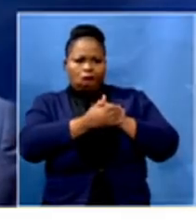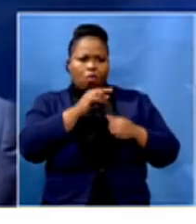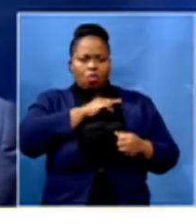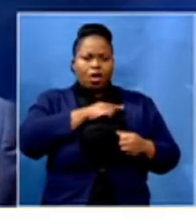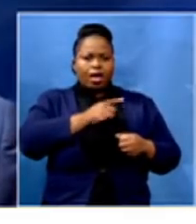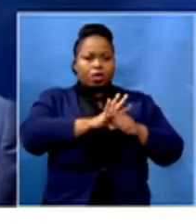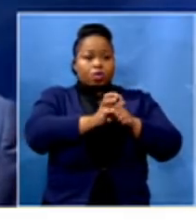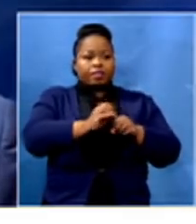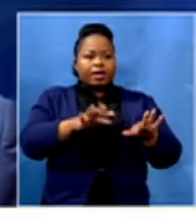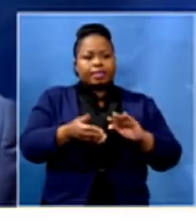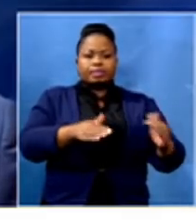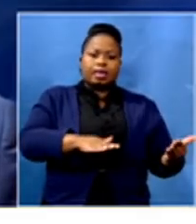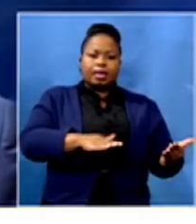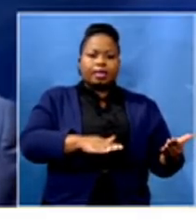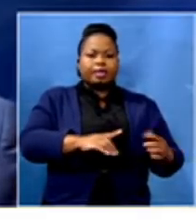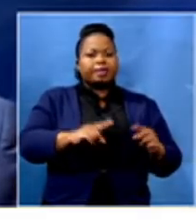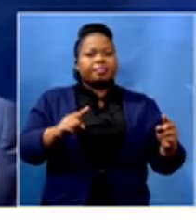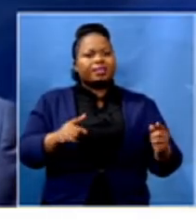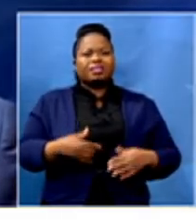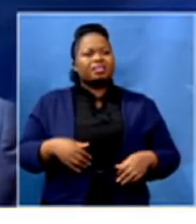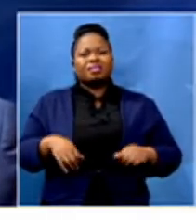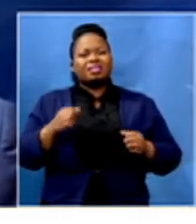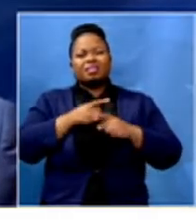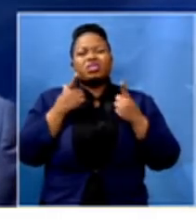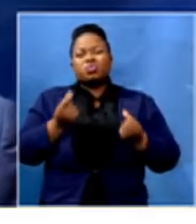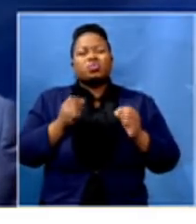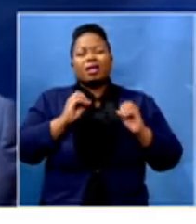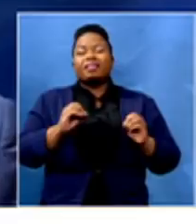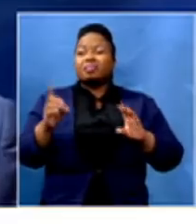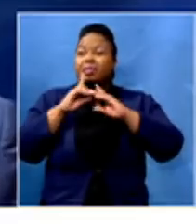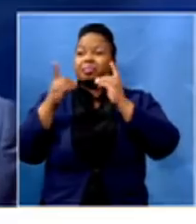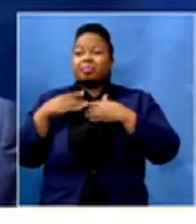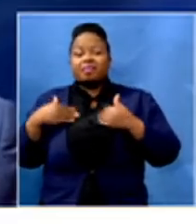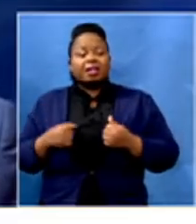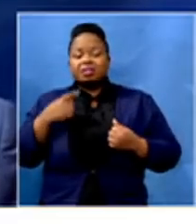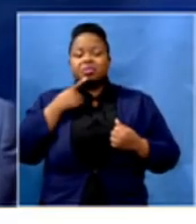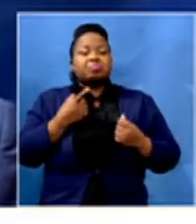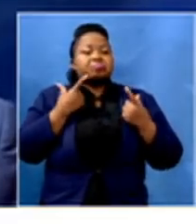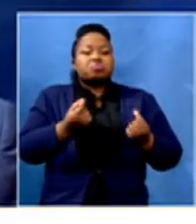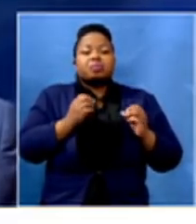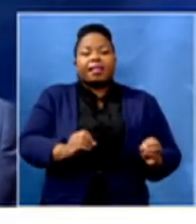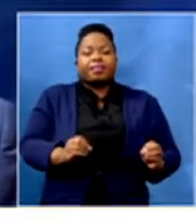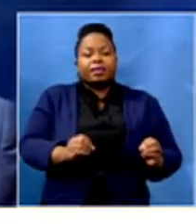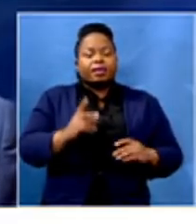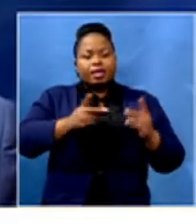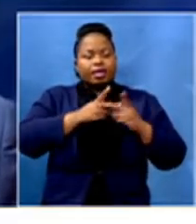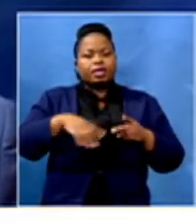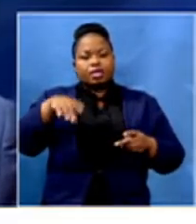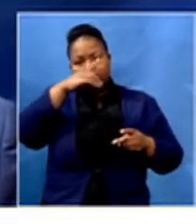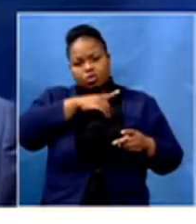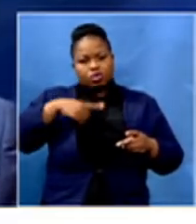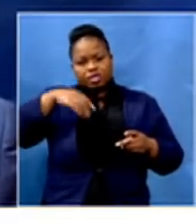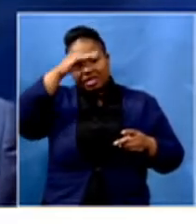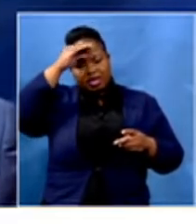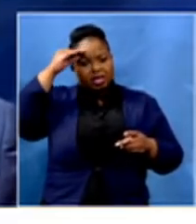coronavirus. And yet nothing's being done by the health ministry about this, and that the state that doctors and nurses